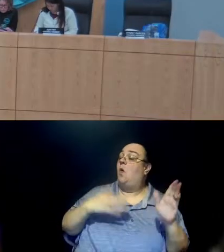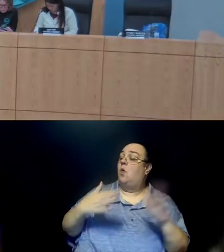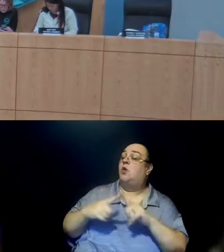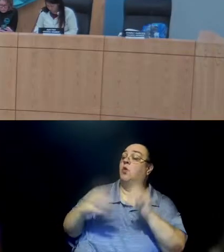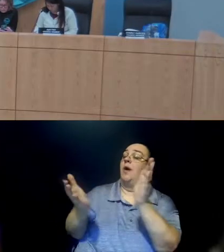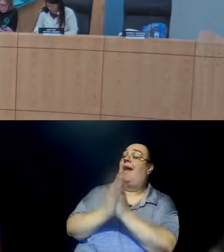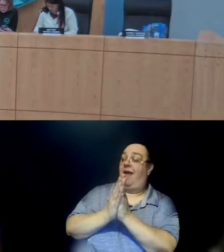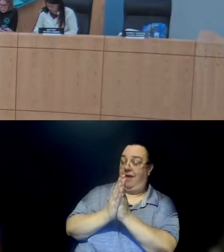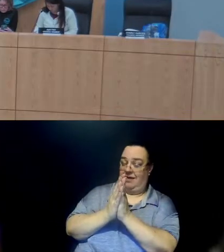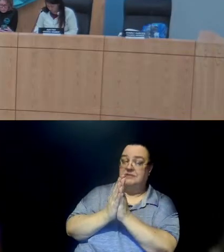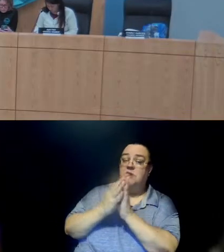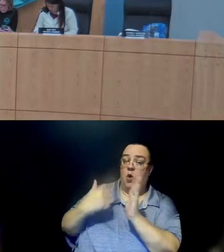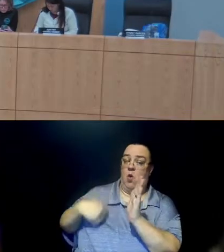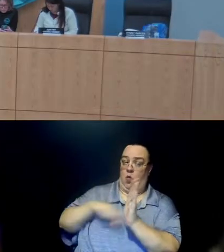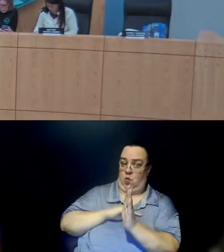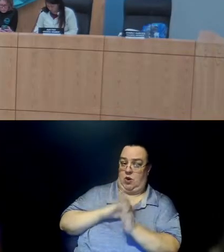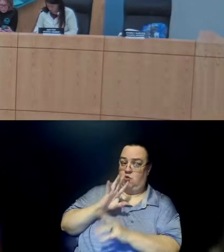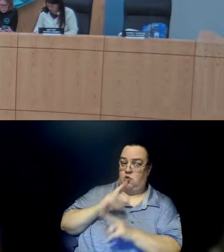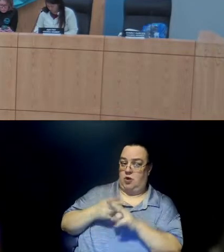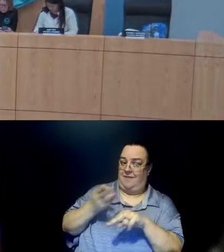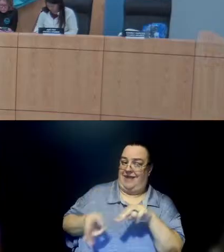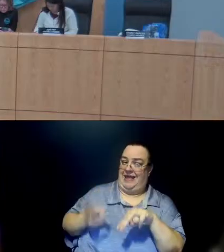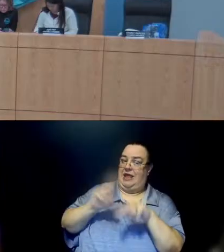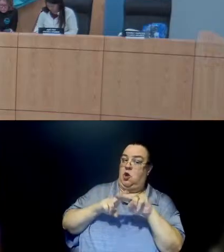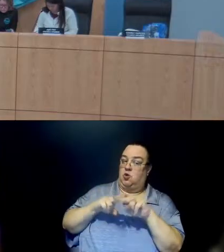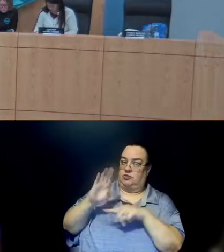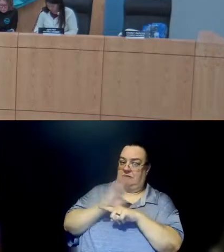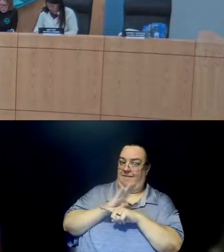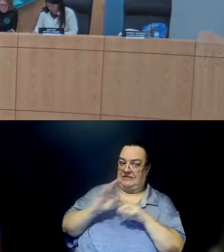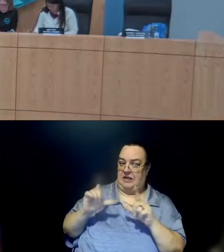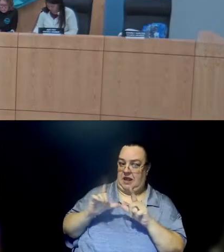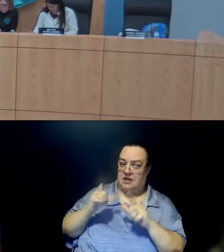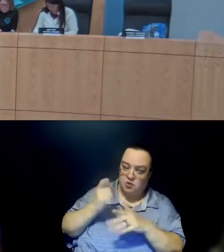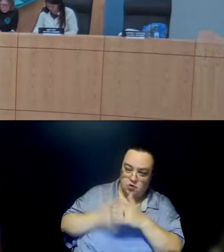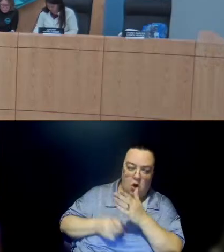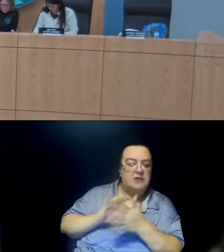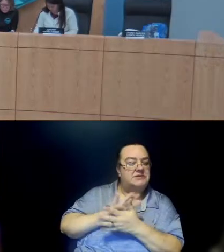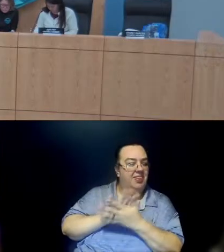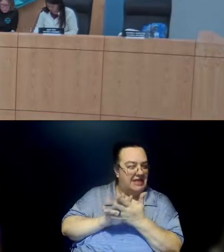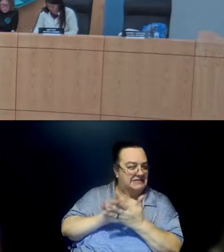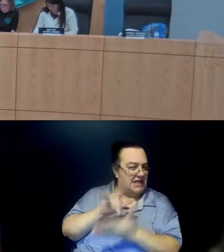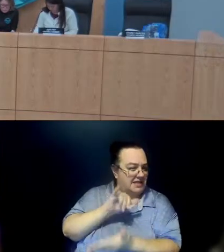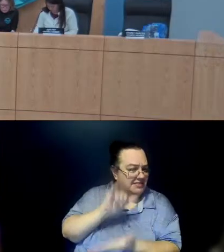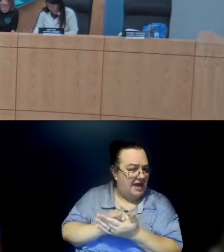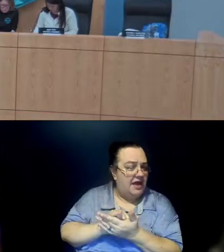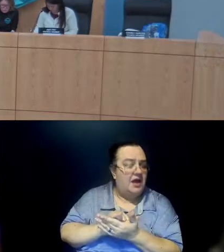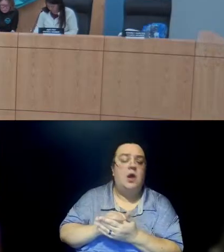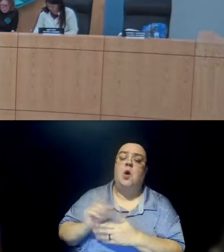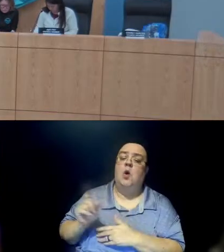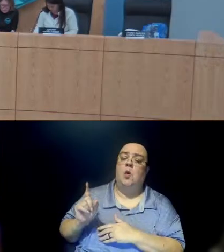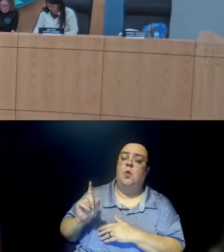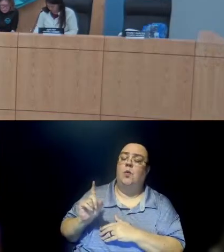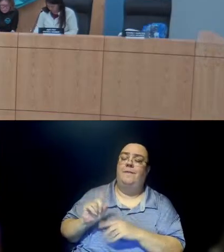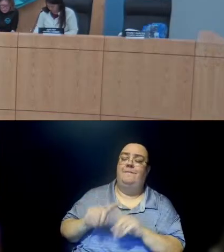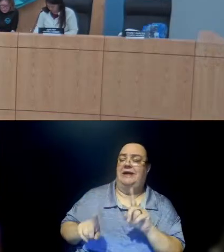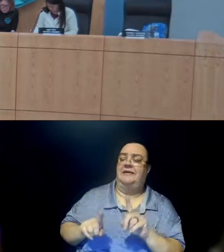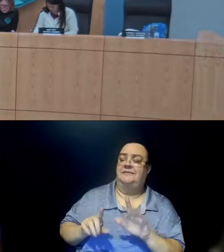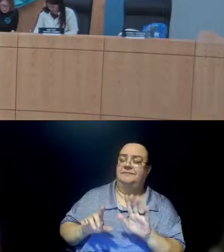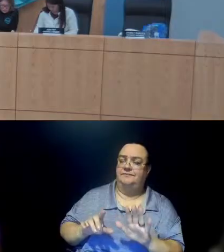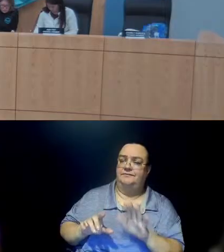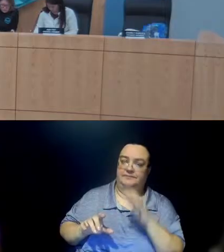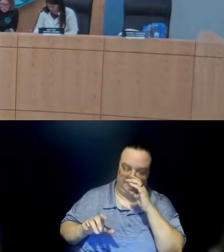about increase in business license costs and things like that. But